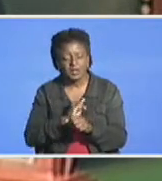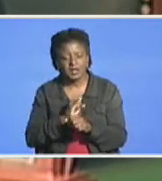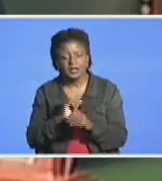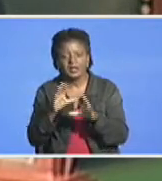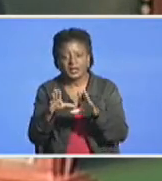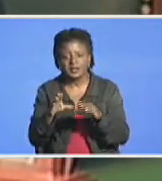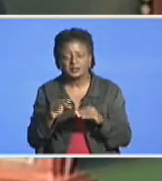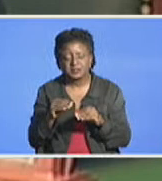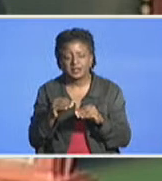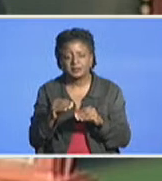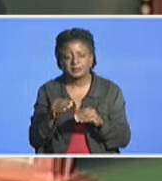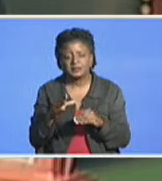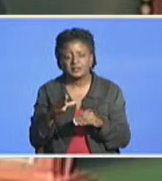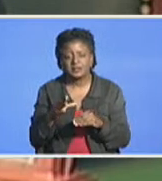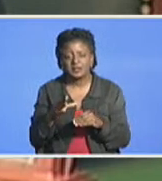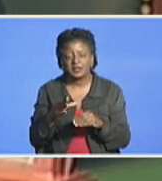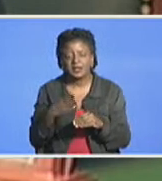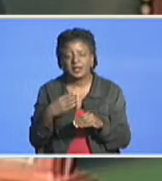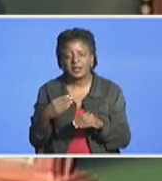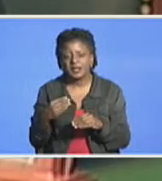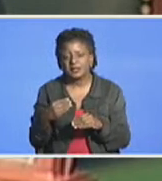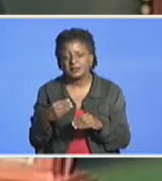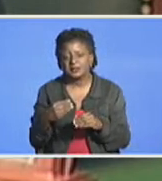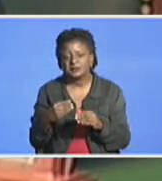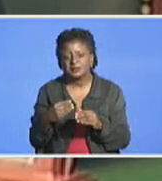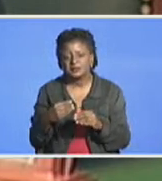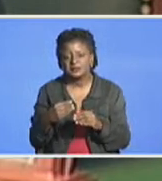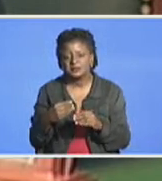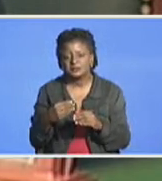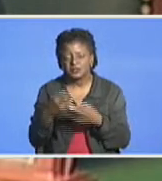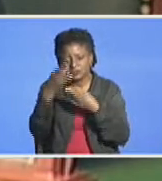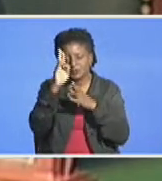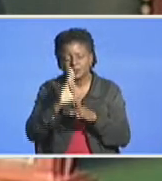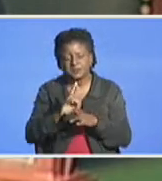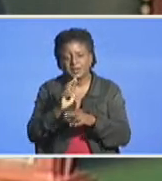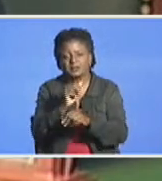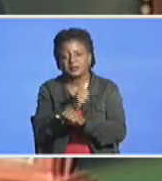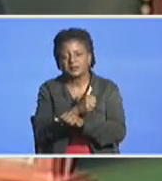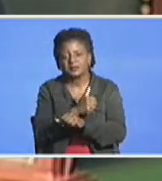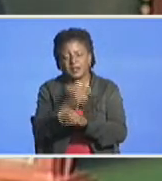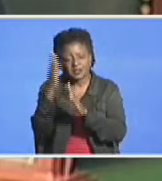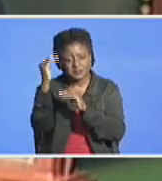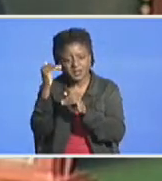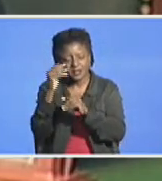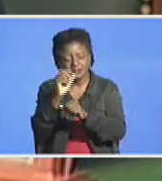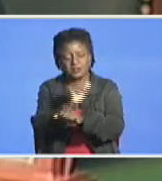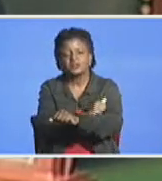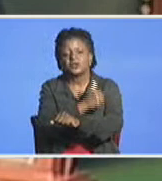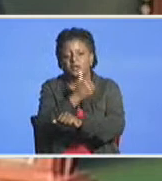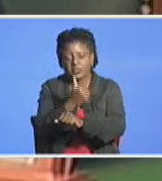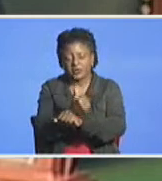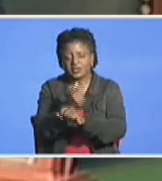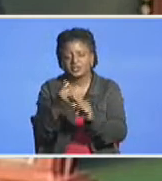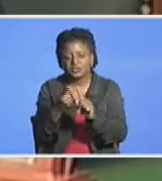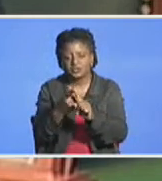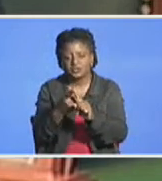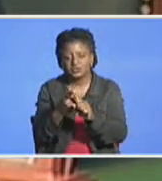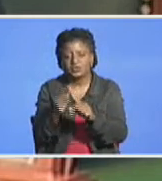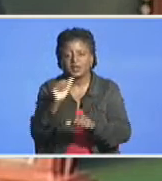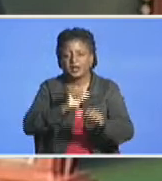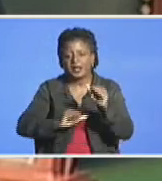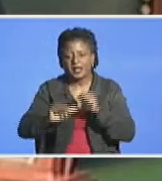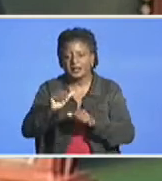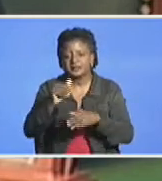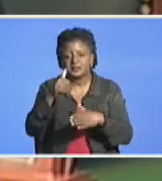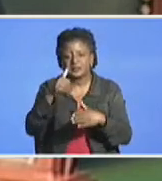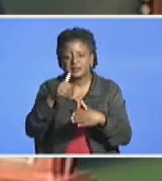accept and expect the authorities to intervene in that circumstance